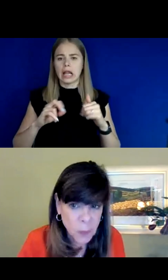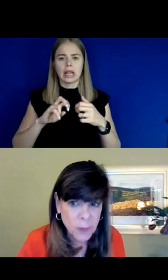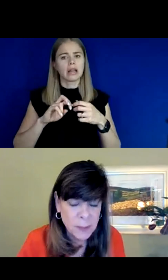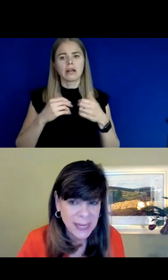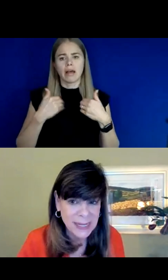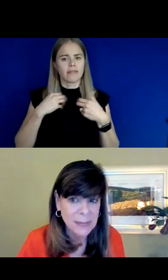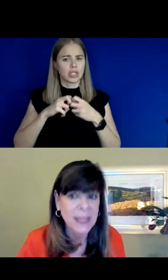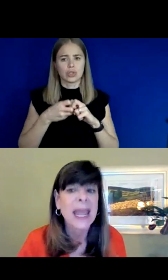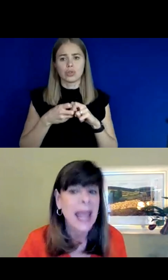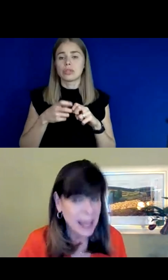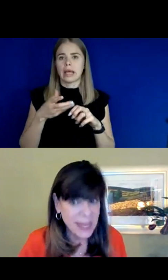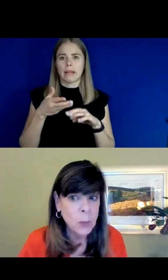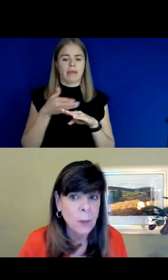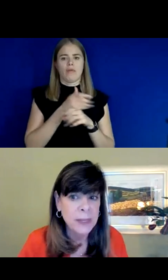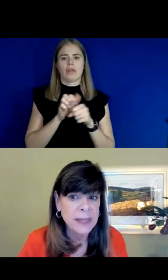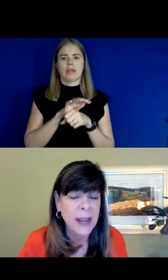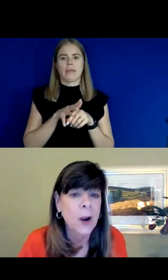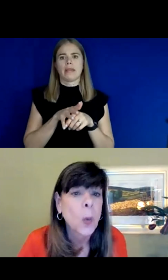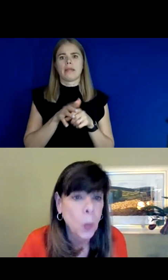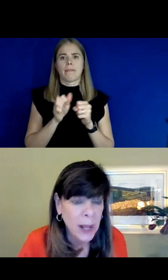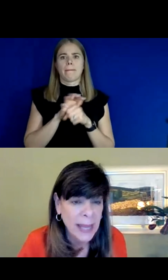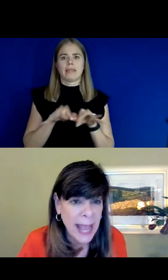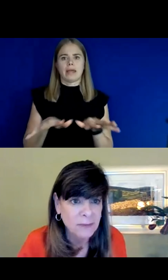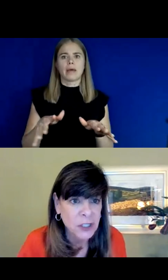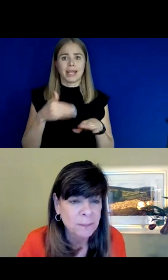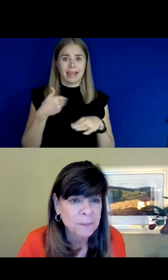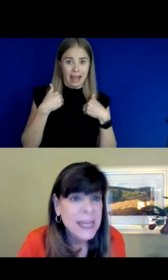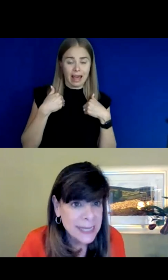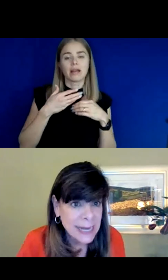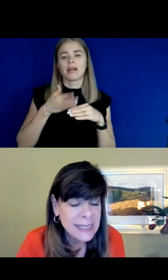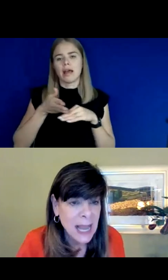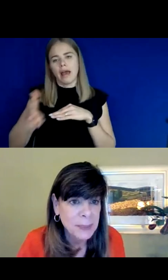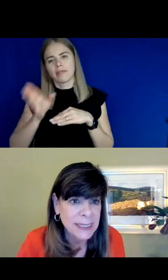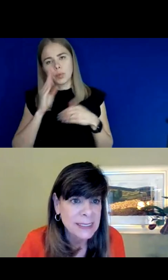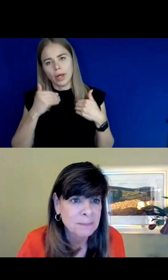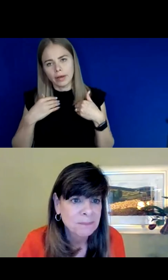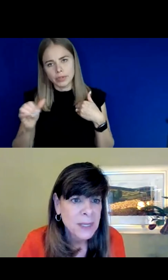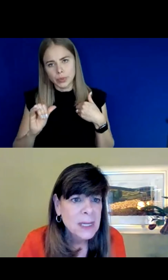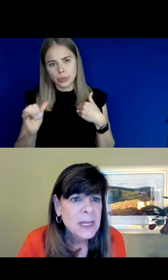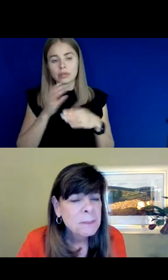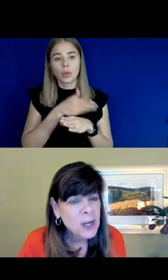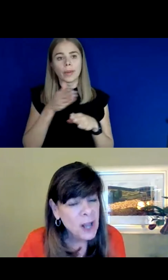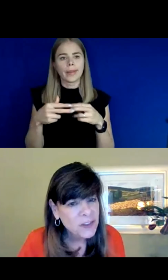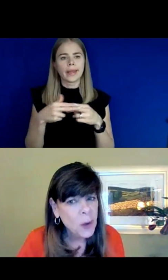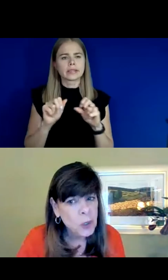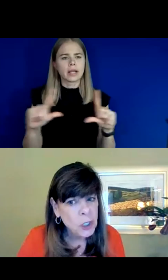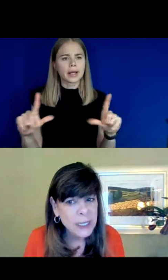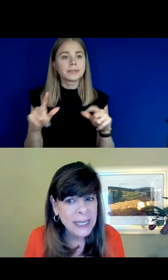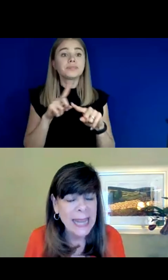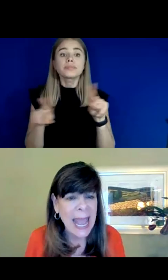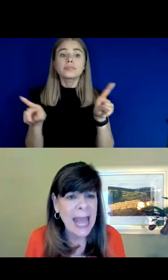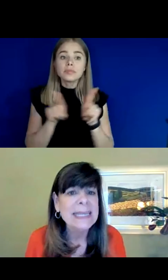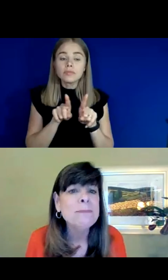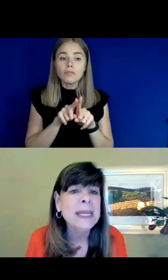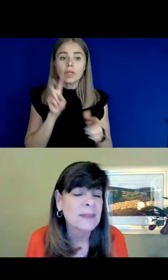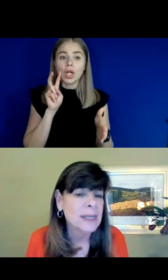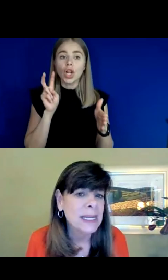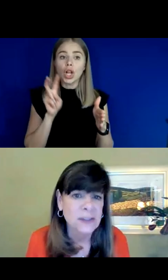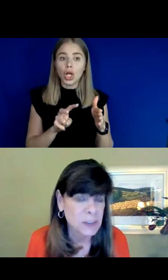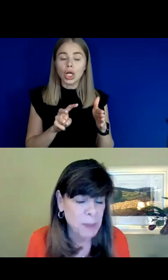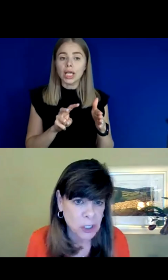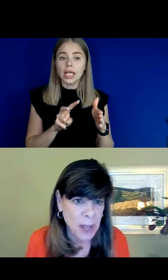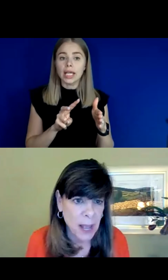there before the pandemic, and they will be there well after. Next slide, please. But also looking at